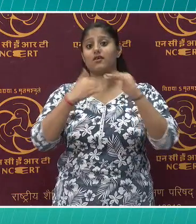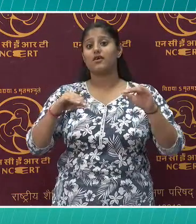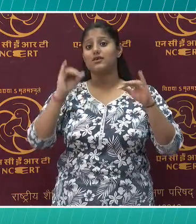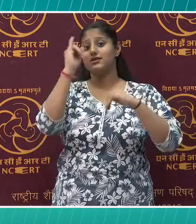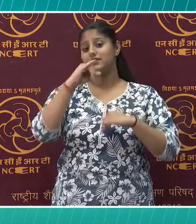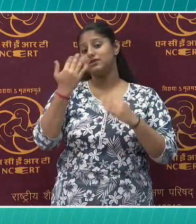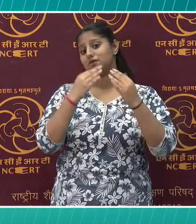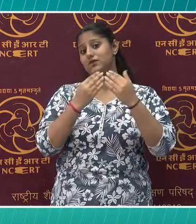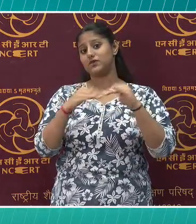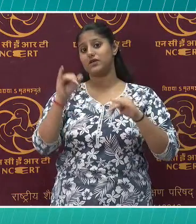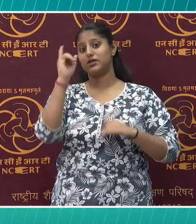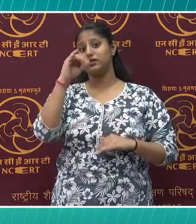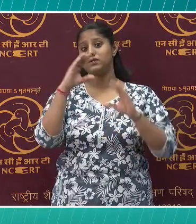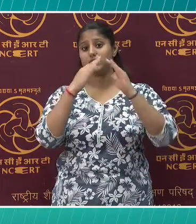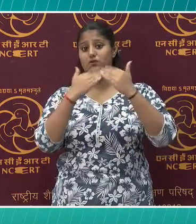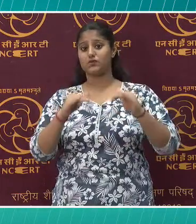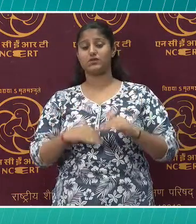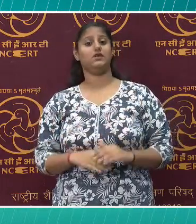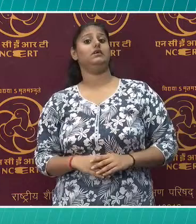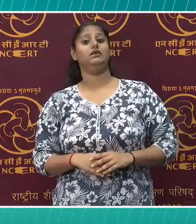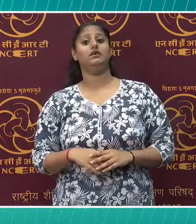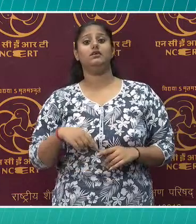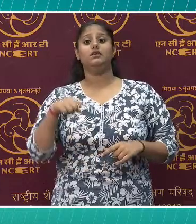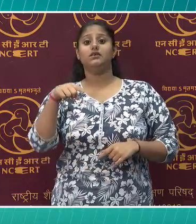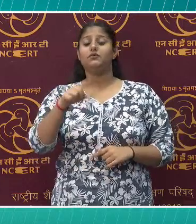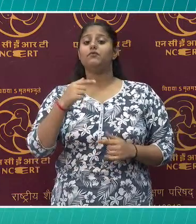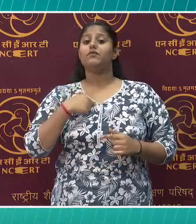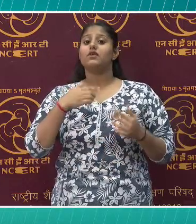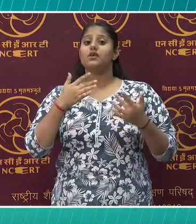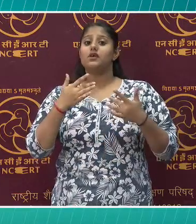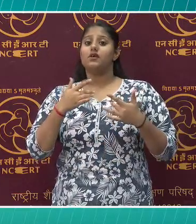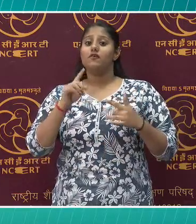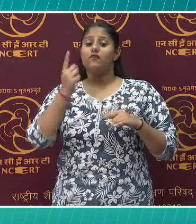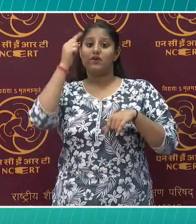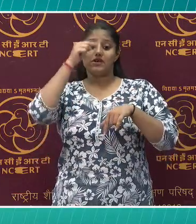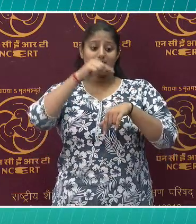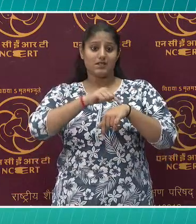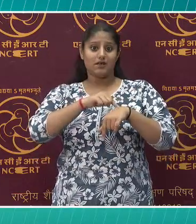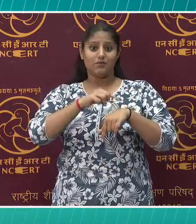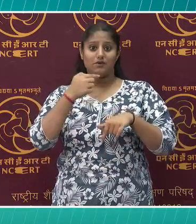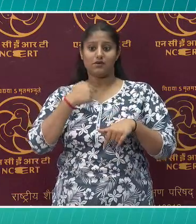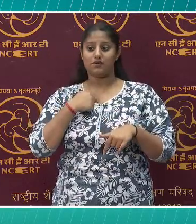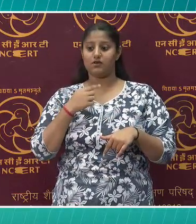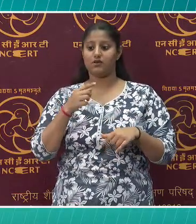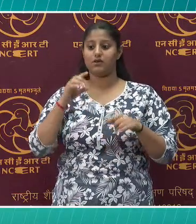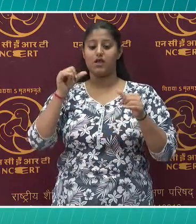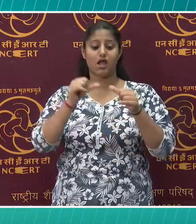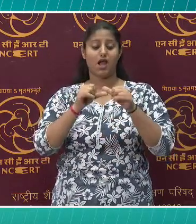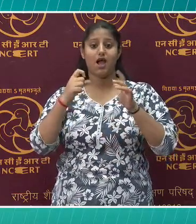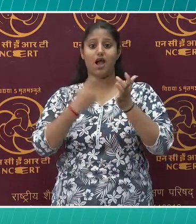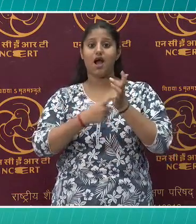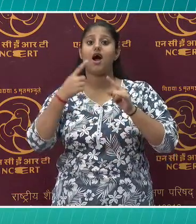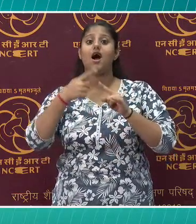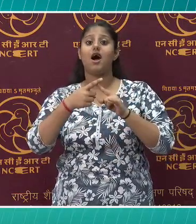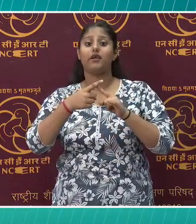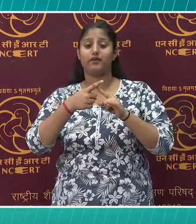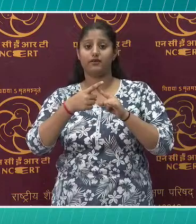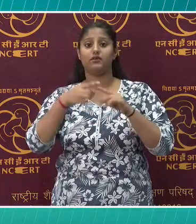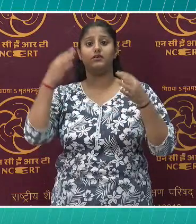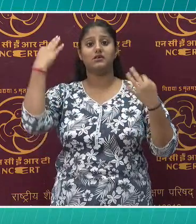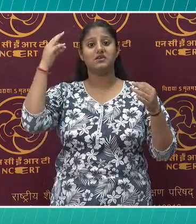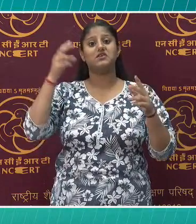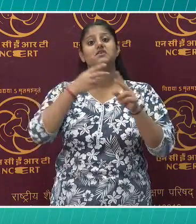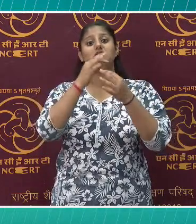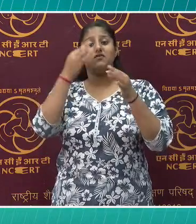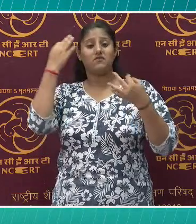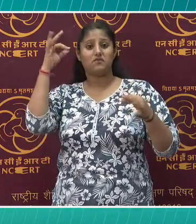And this is the first time, the happiest part is this is the first time art education is a compulsory